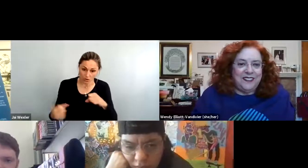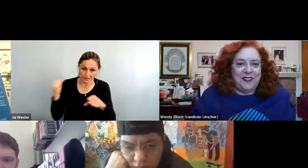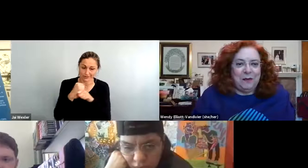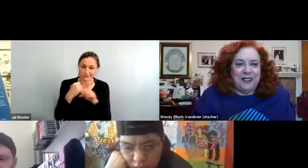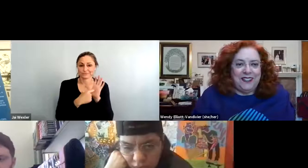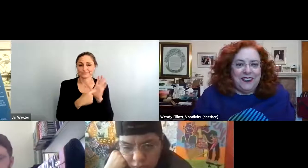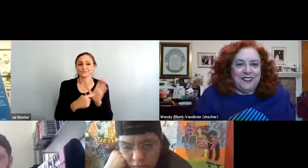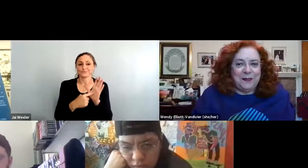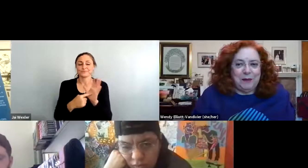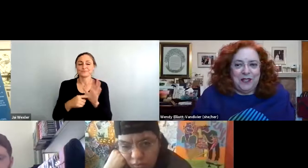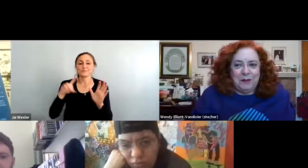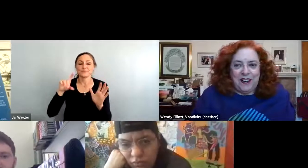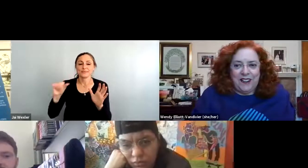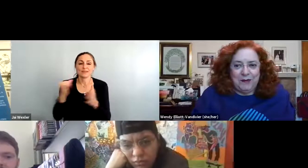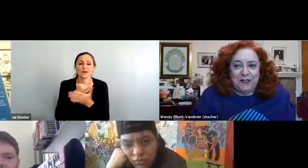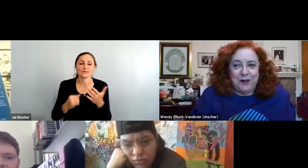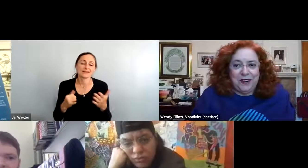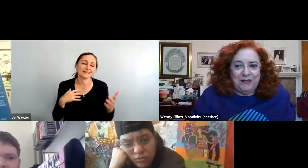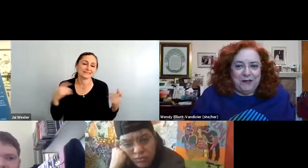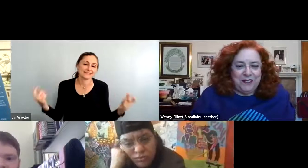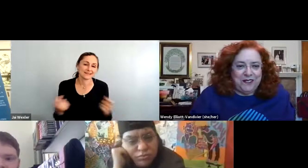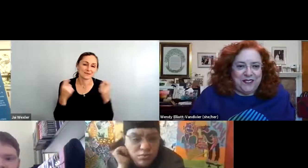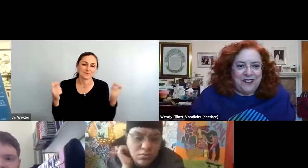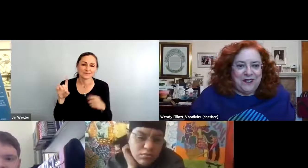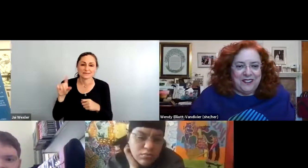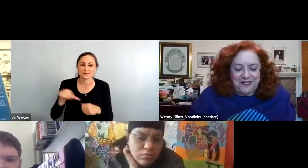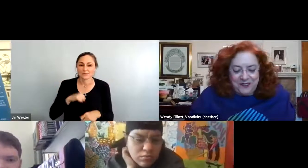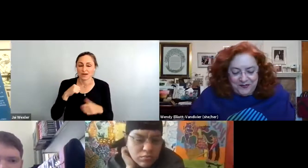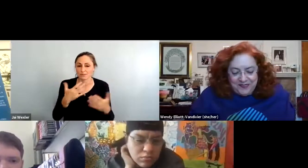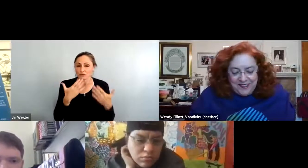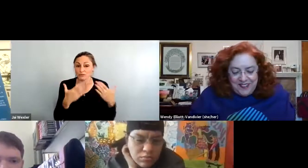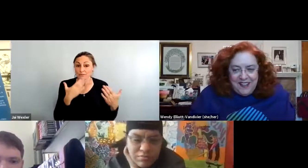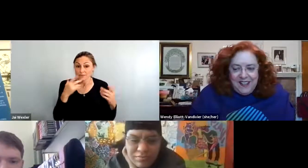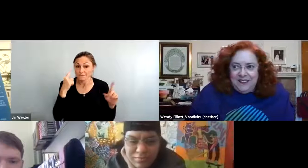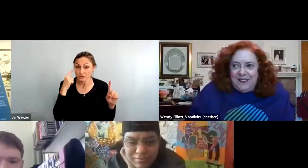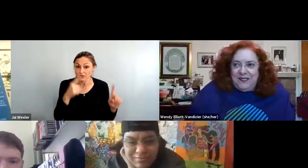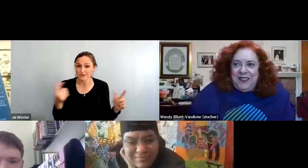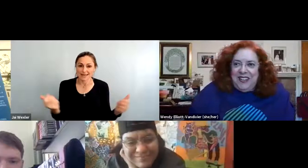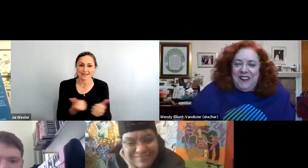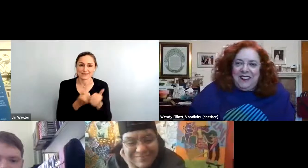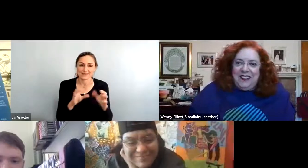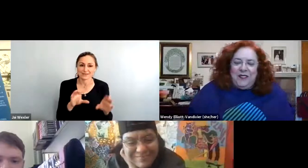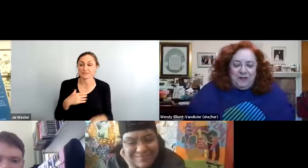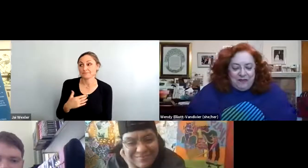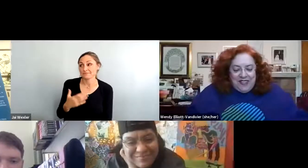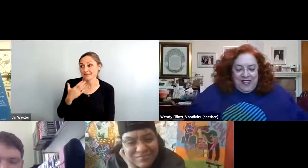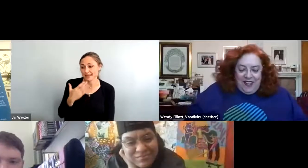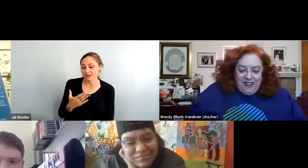arts and celebrate disability pride. I'm so grateful for you and all that you do. Thank you. So my art,